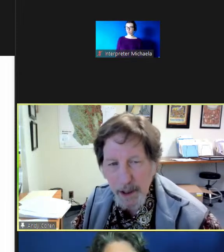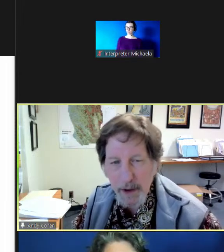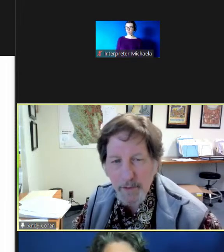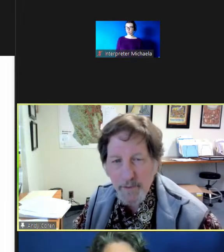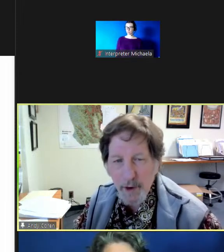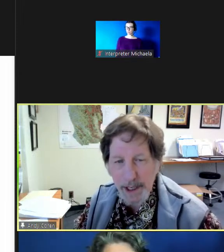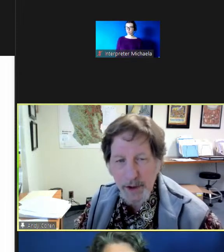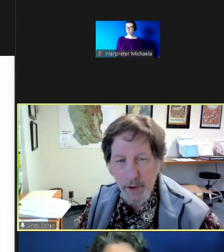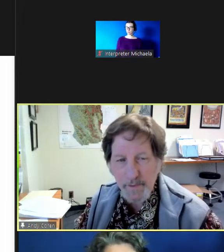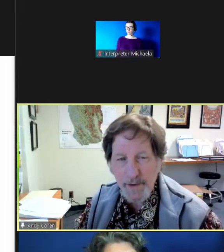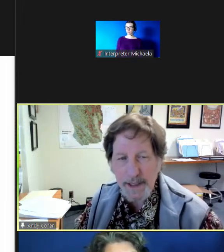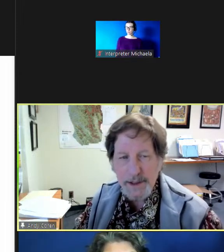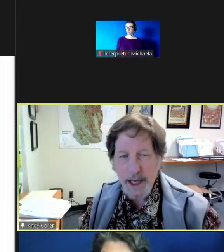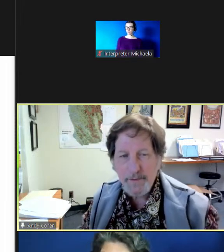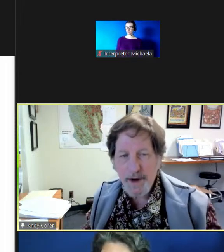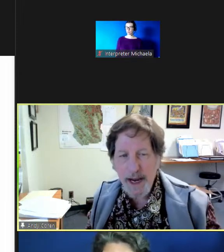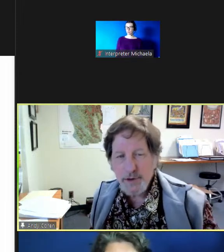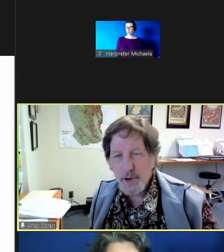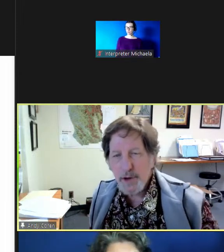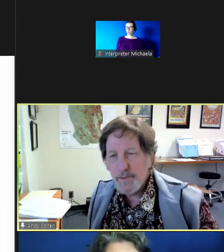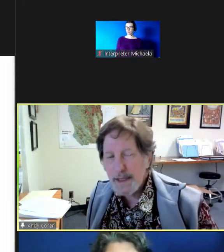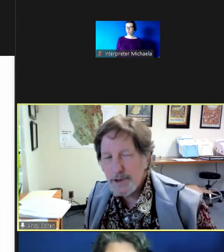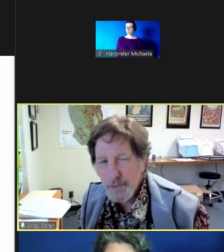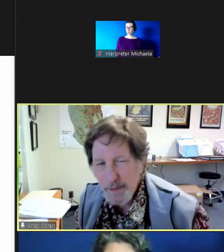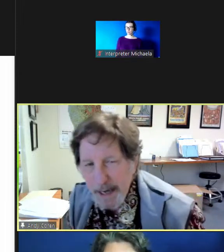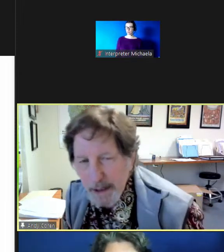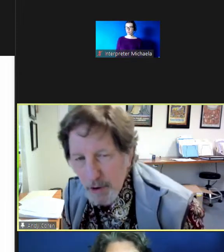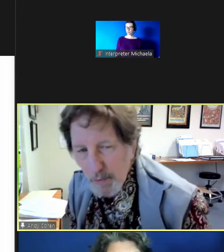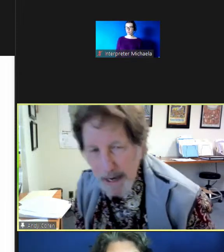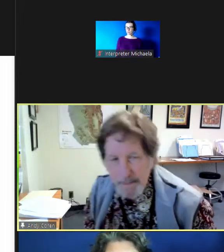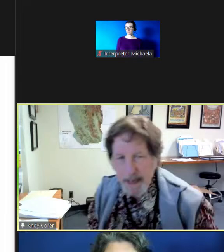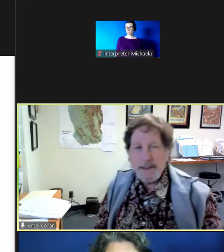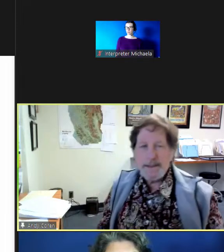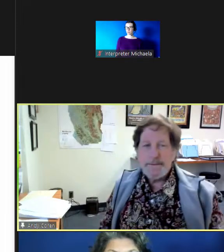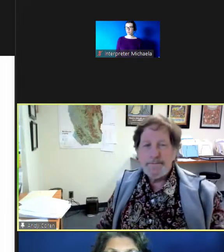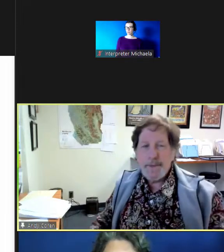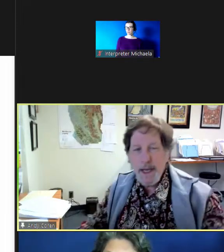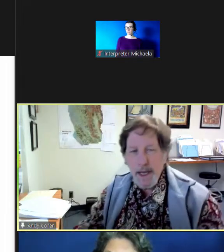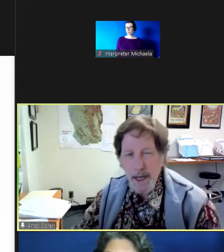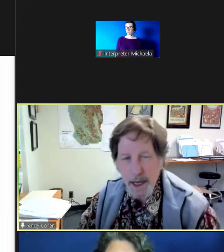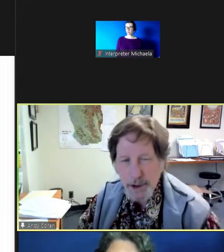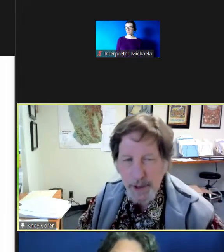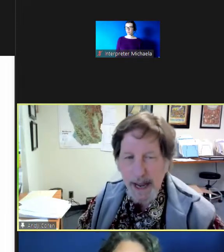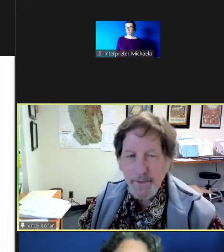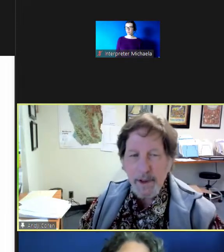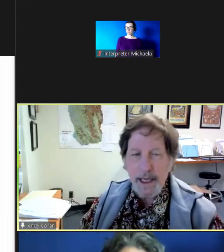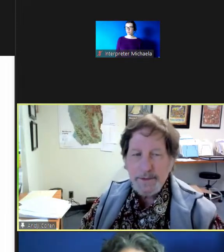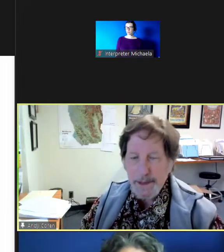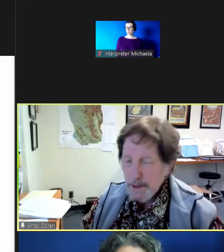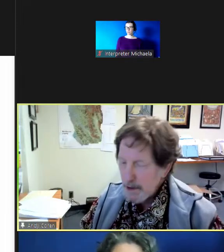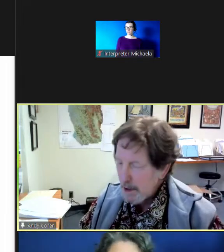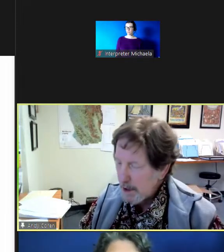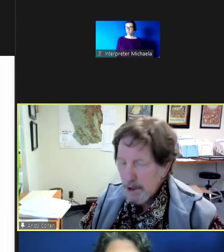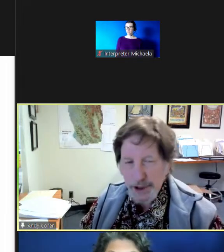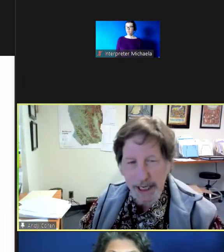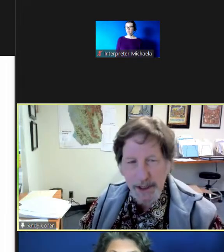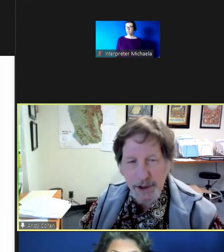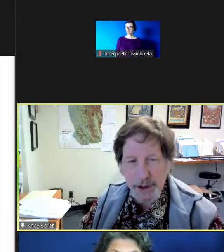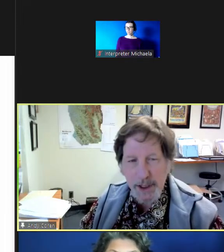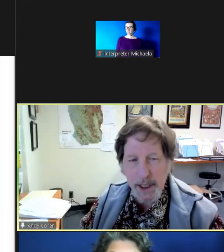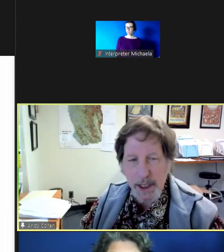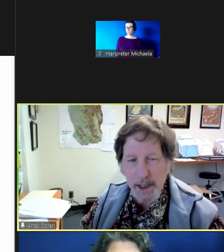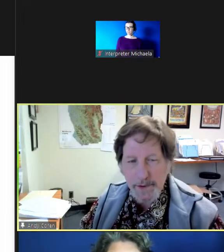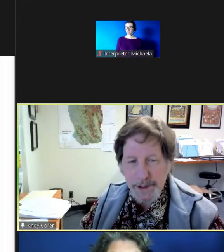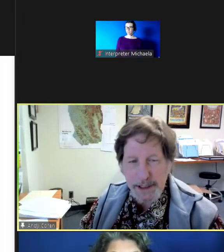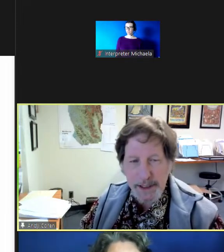required for indoor events, and for outdoor events remain recommended. Travel has been